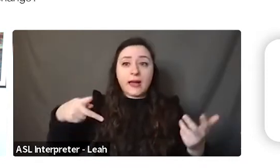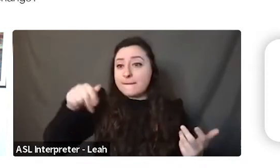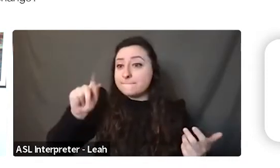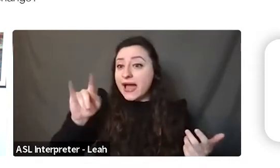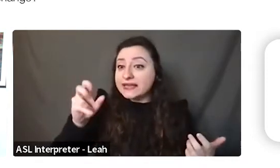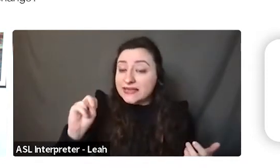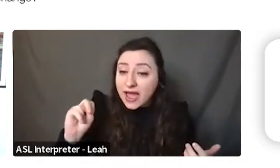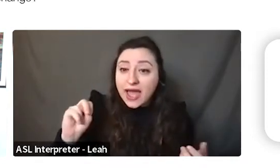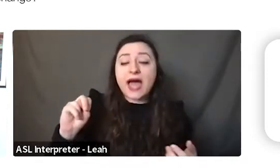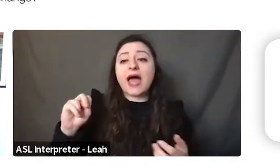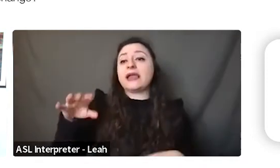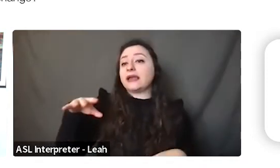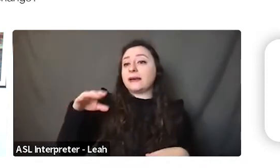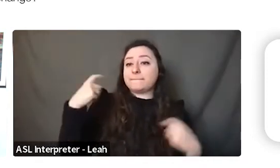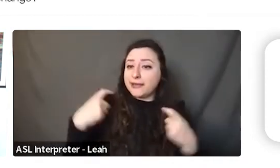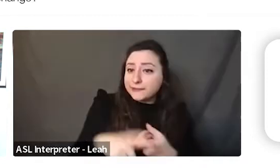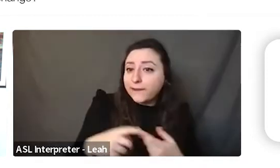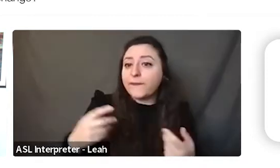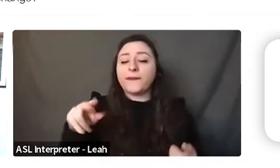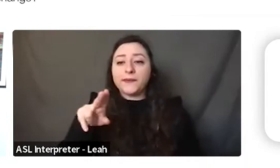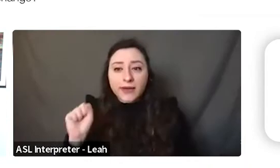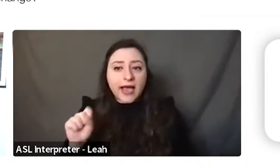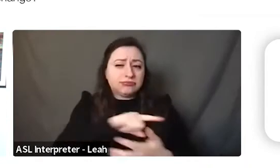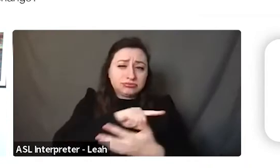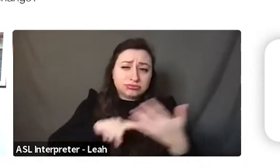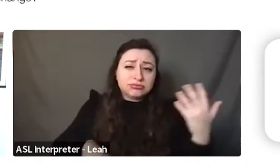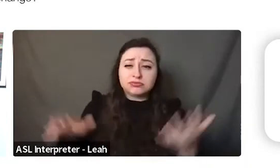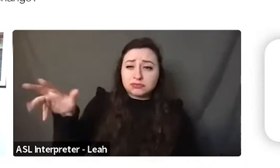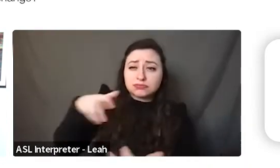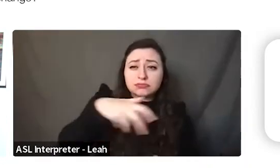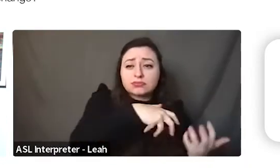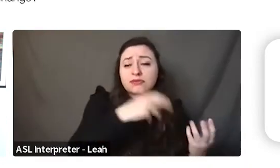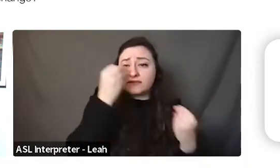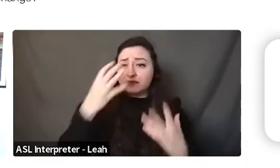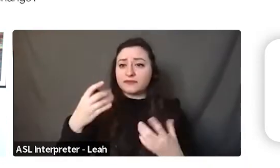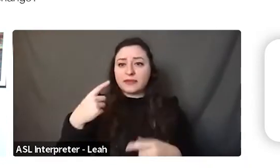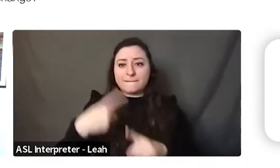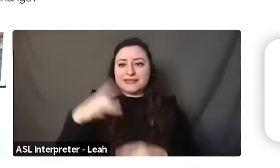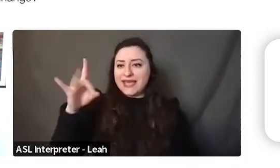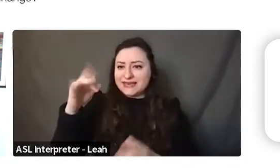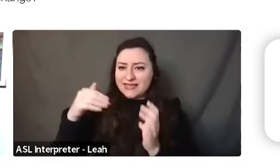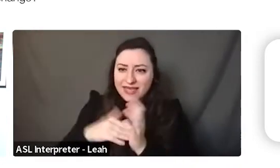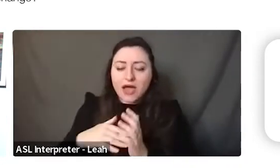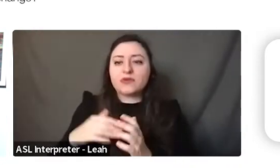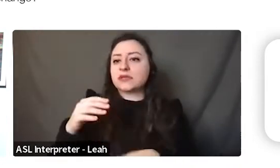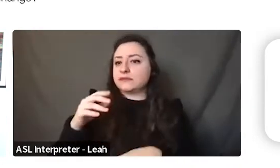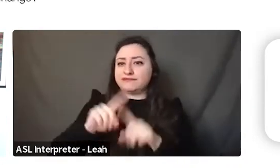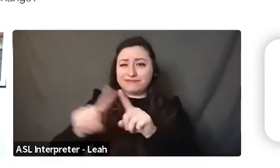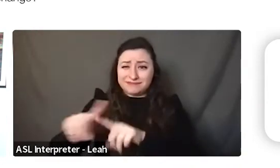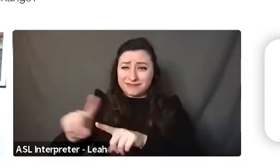Pakistan, Mexico, and United States, and all there, and plus 18,000 rows of supplier disclosure